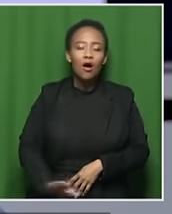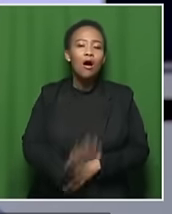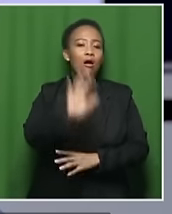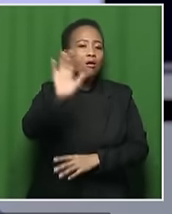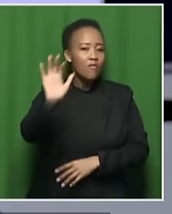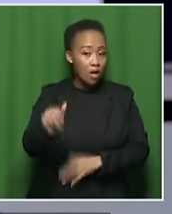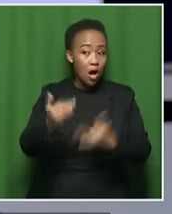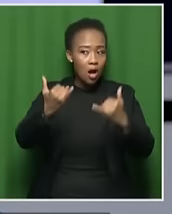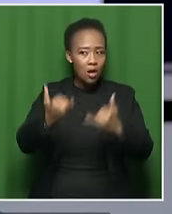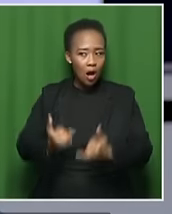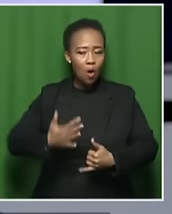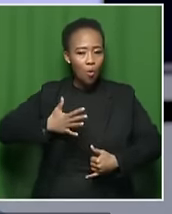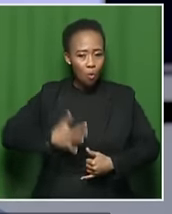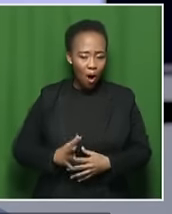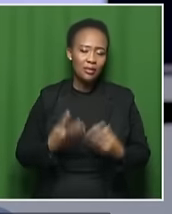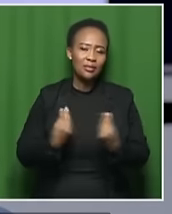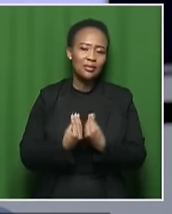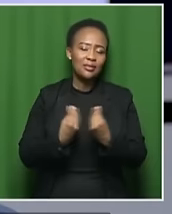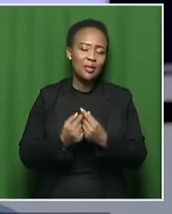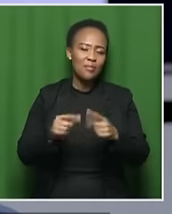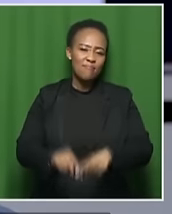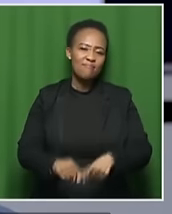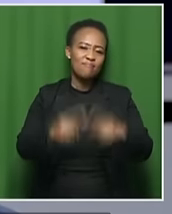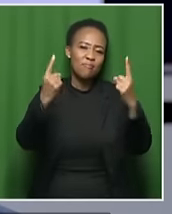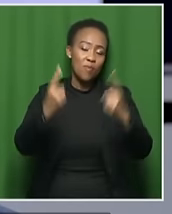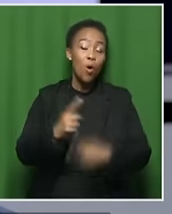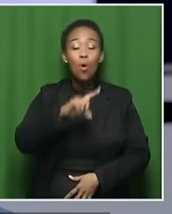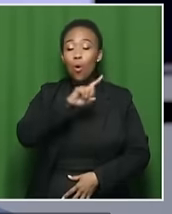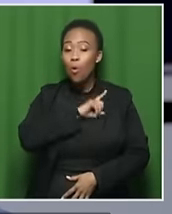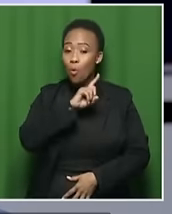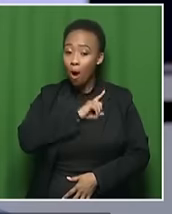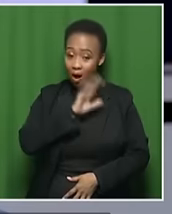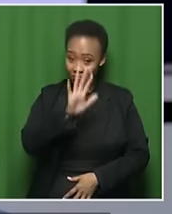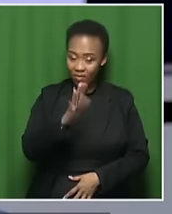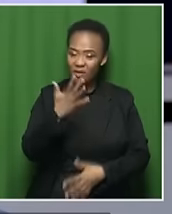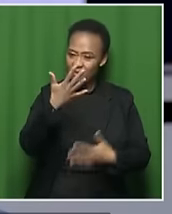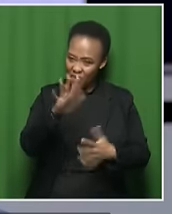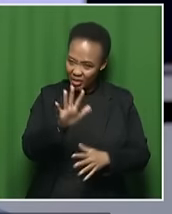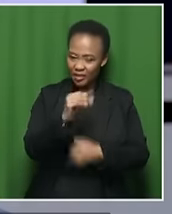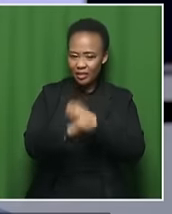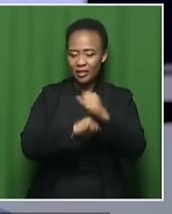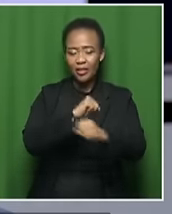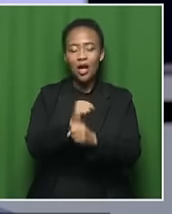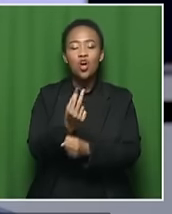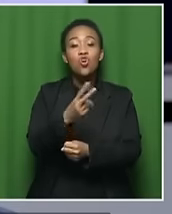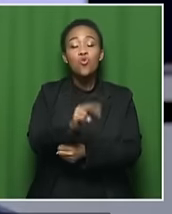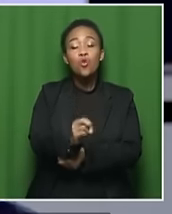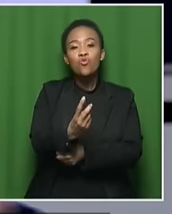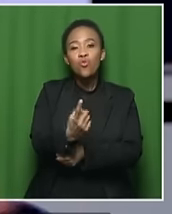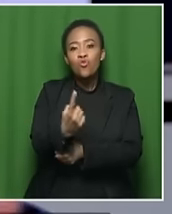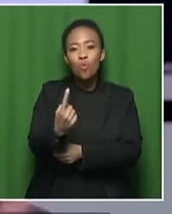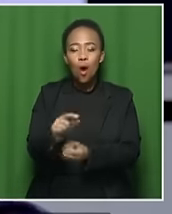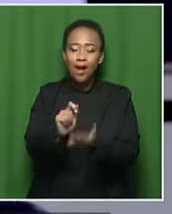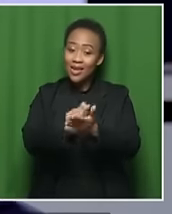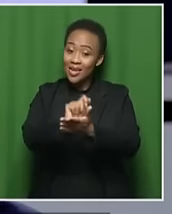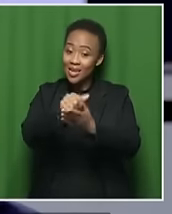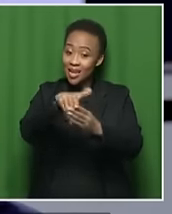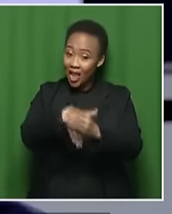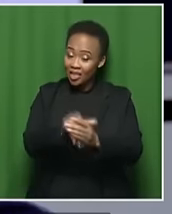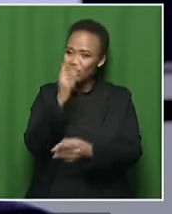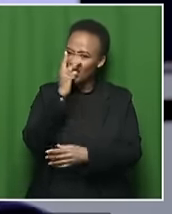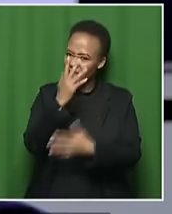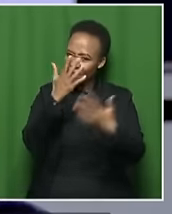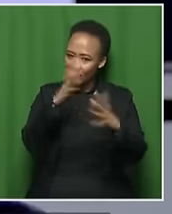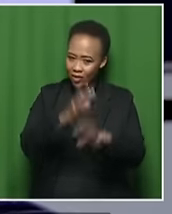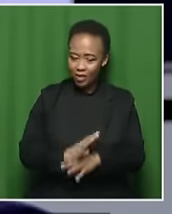different because they've seen it all. We've seen a 2021 election. My colleagues on the left and right